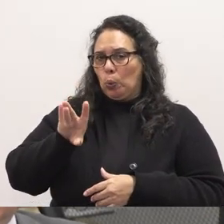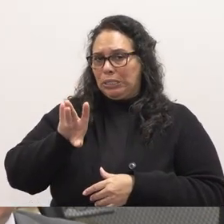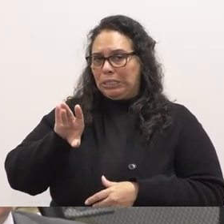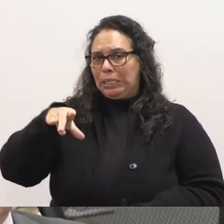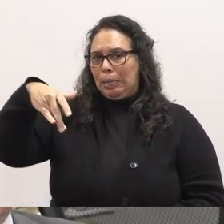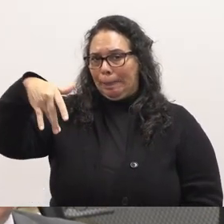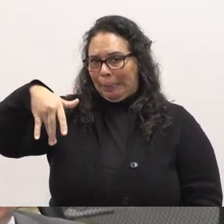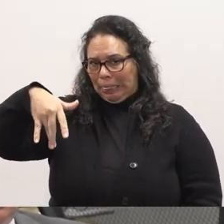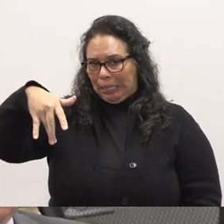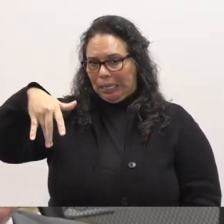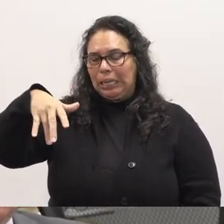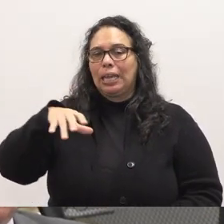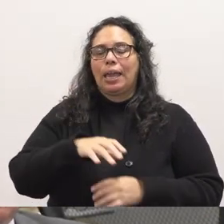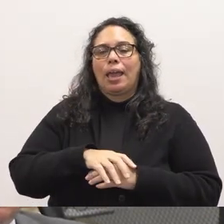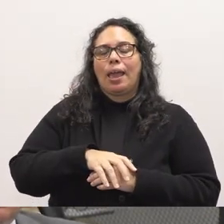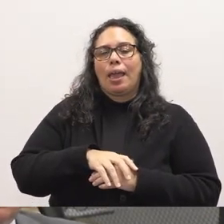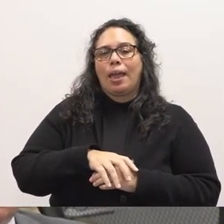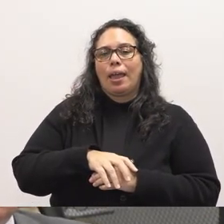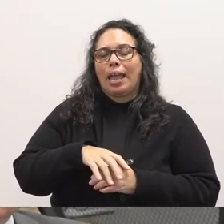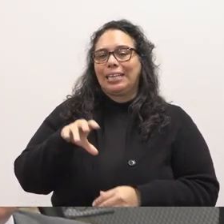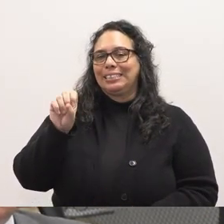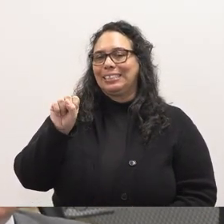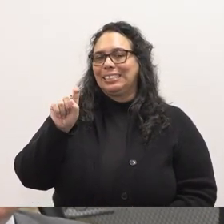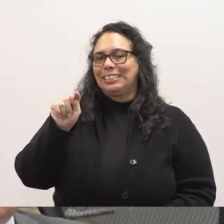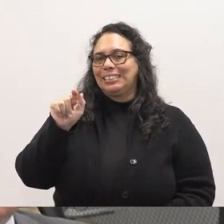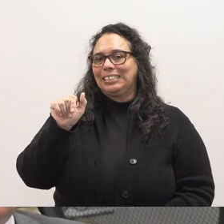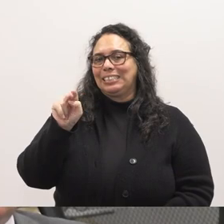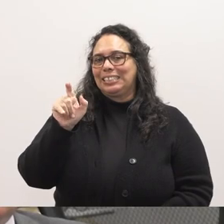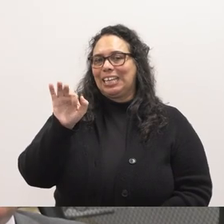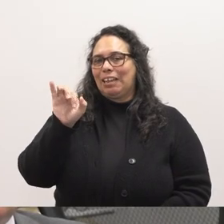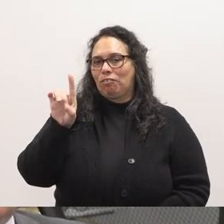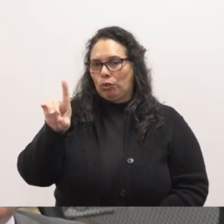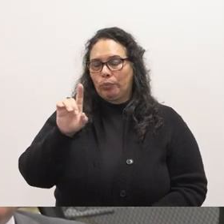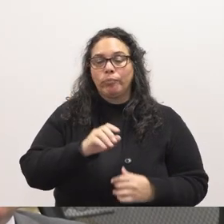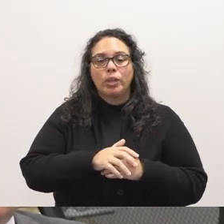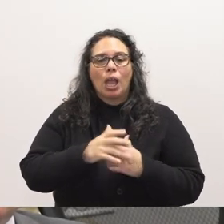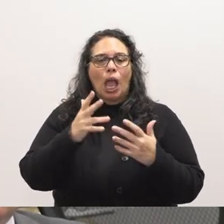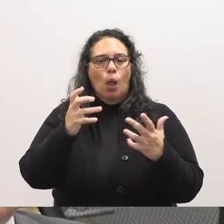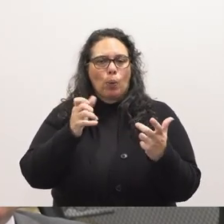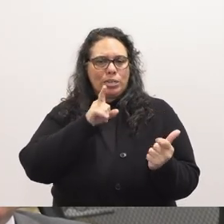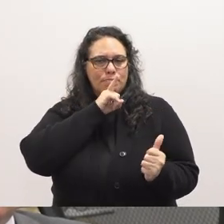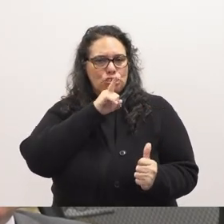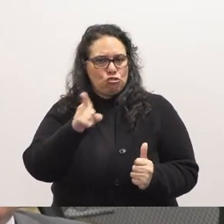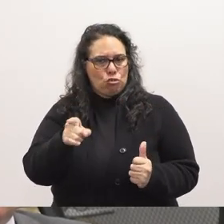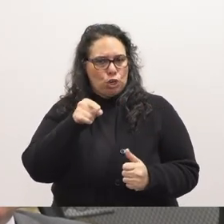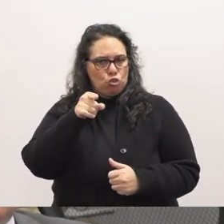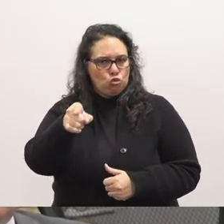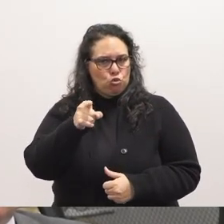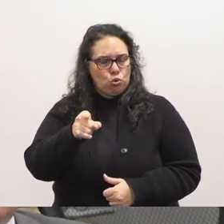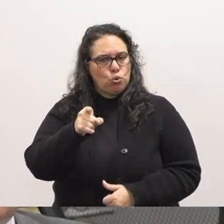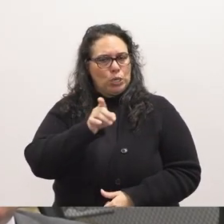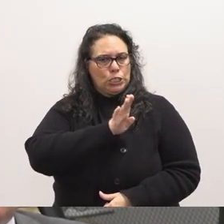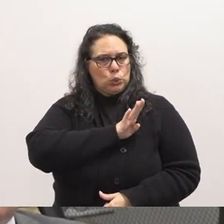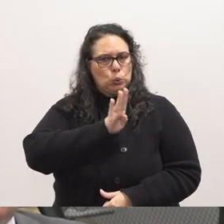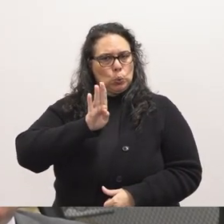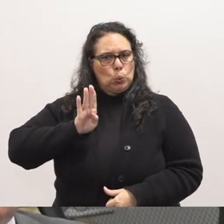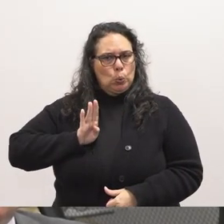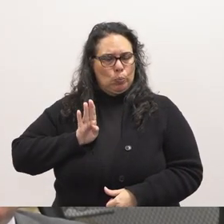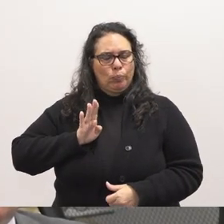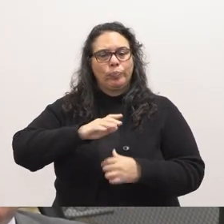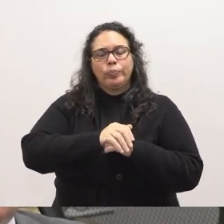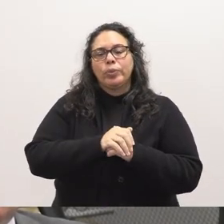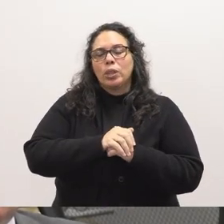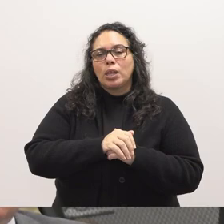have a seventh grader at Stanford. I'm here because I want to ensure that what you, as our school board, when you